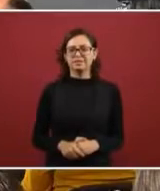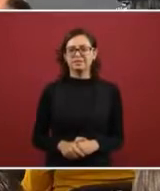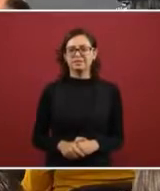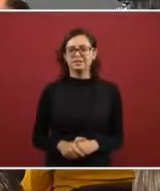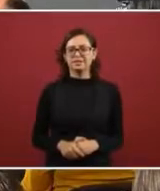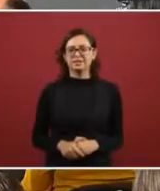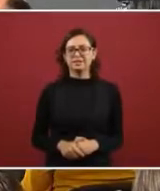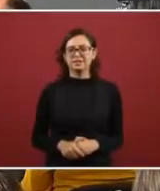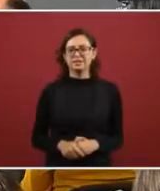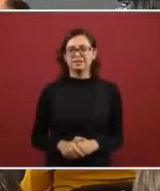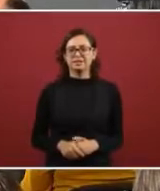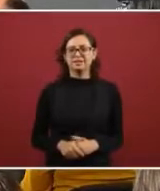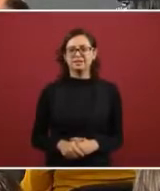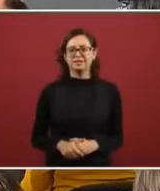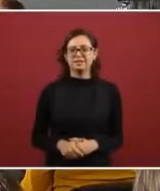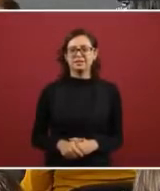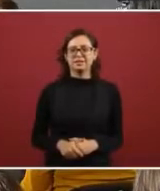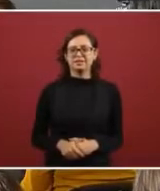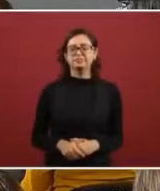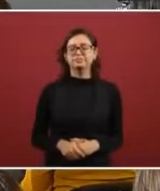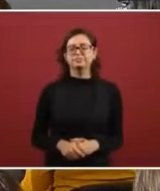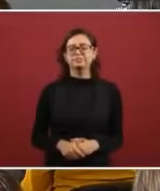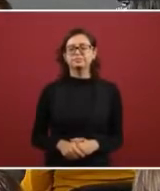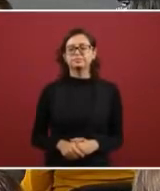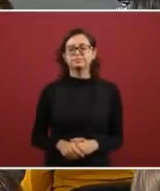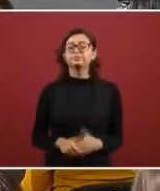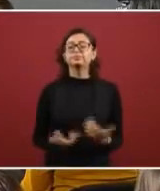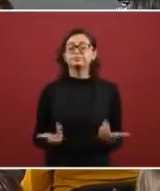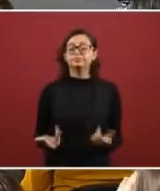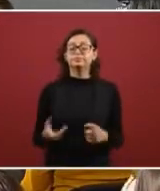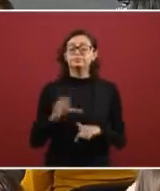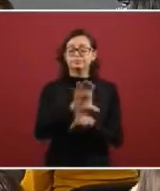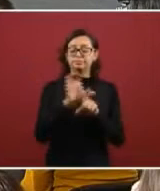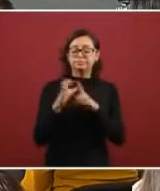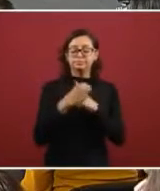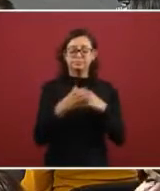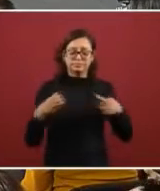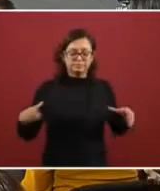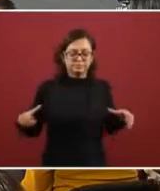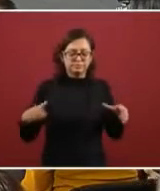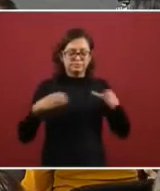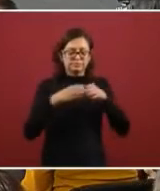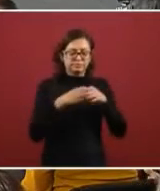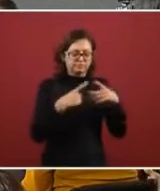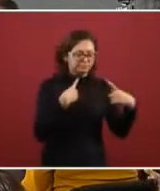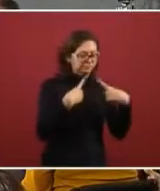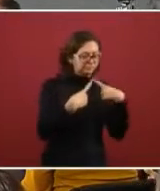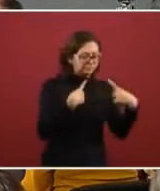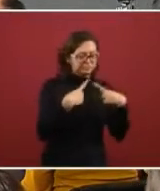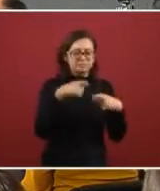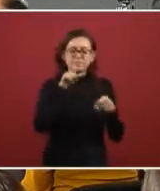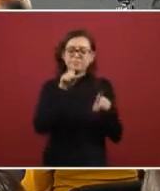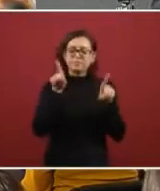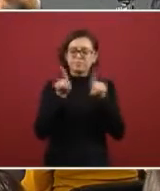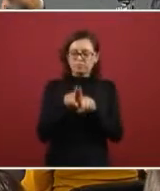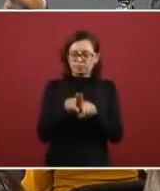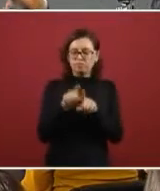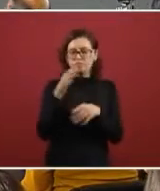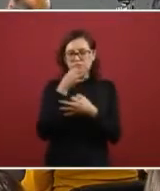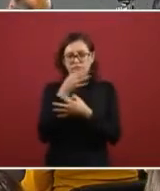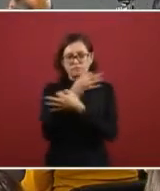The committee of this recognition also came to an agreement to